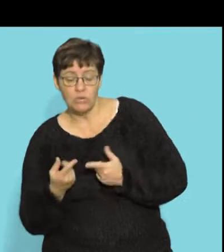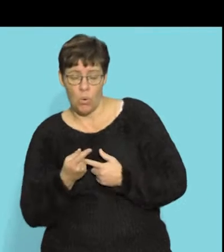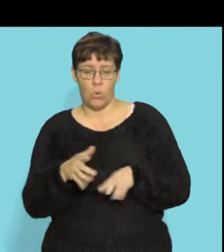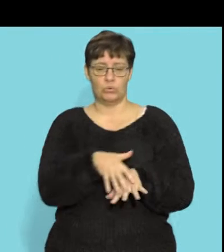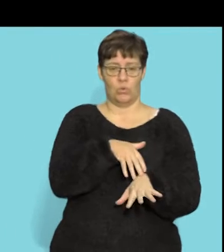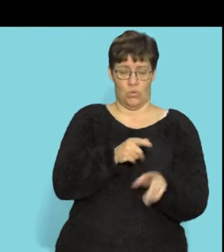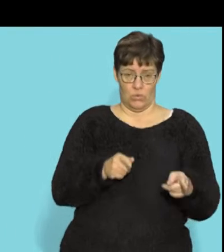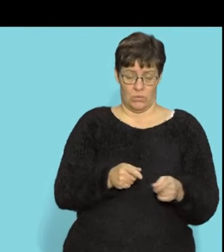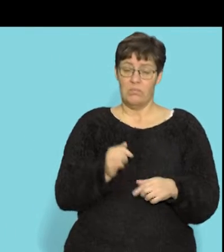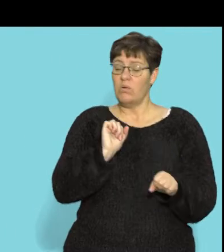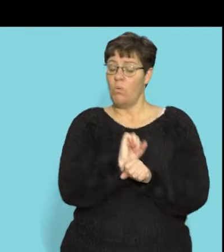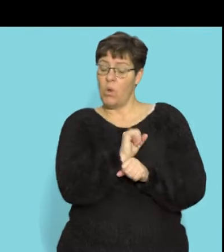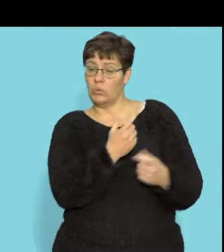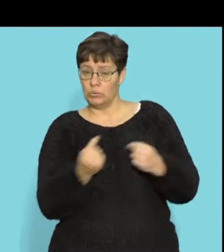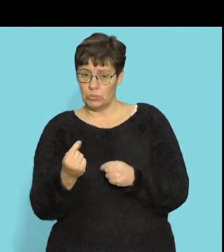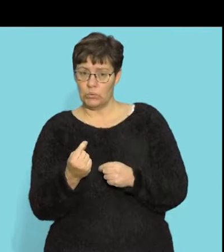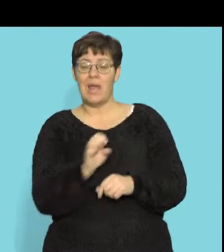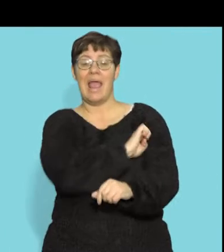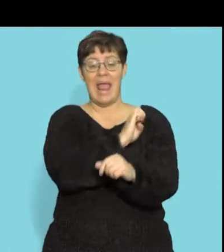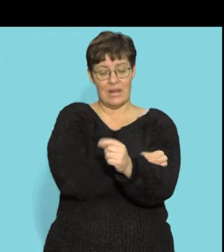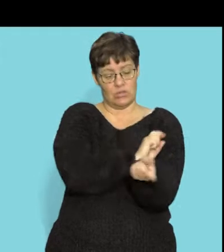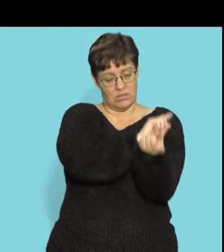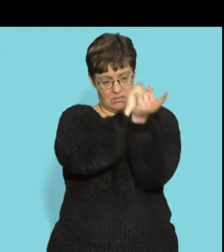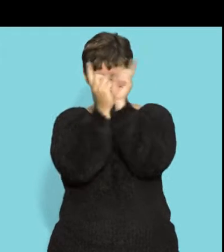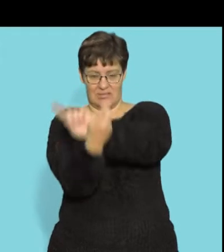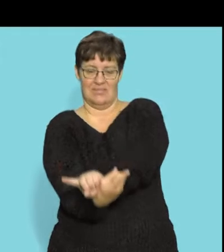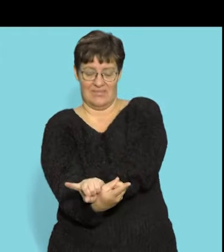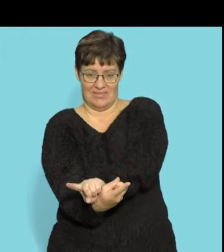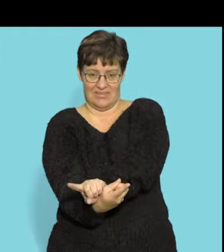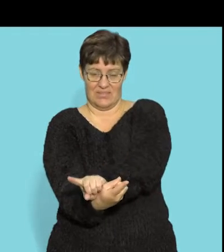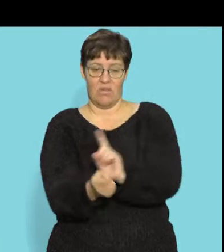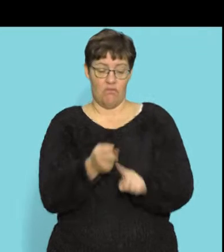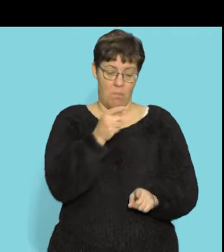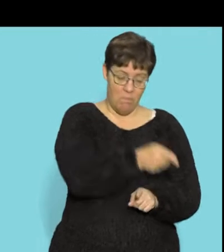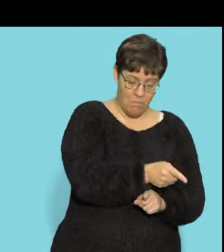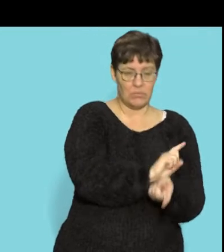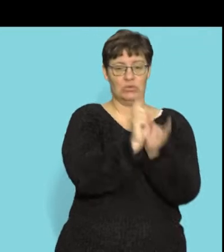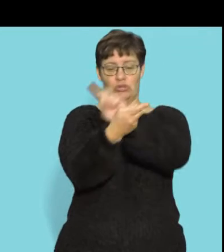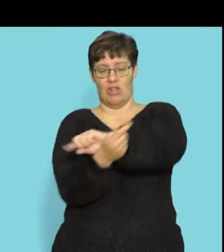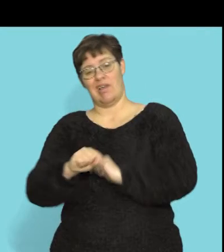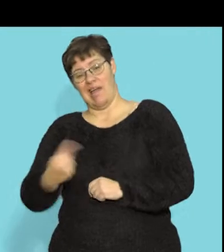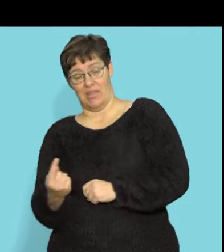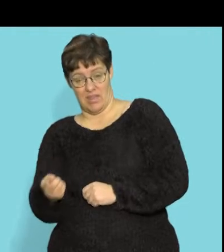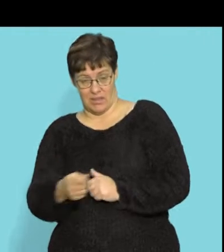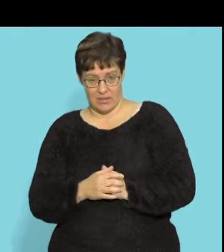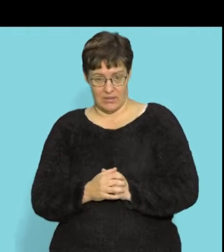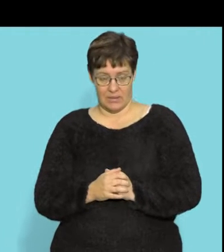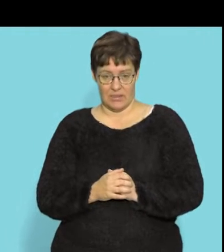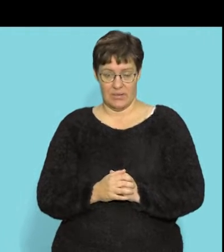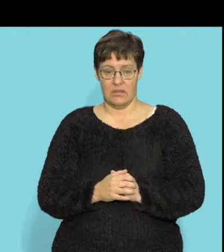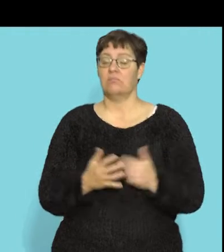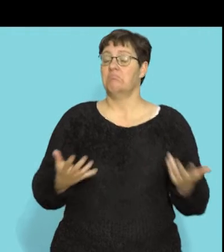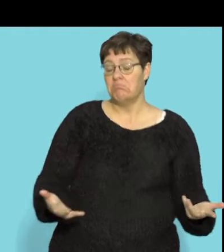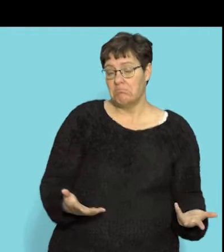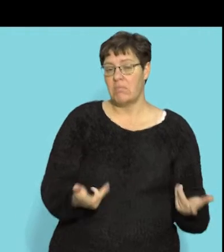So remember, when work is done, energy is transformed from one form to another. Okay, so these